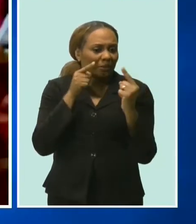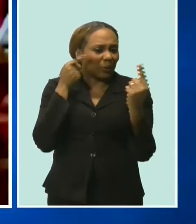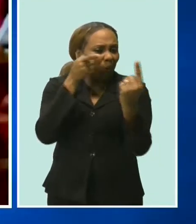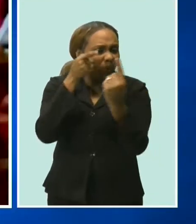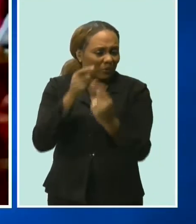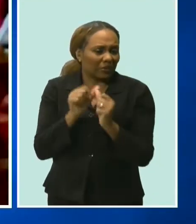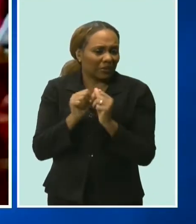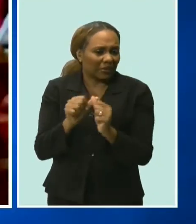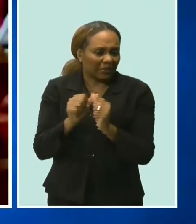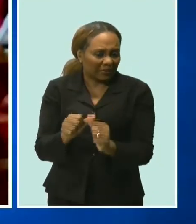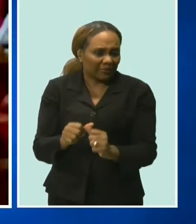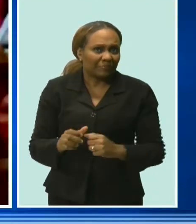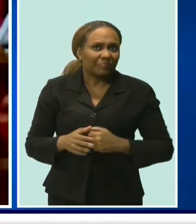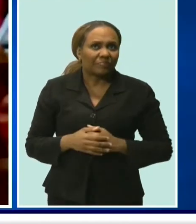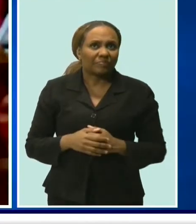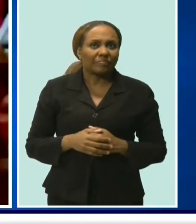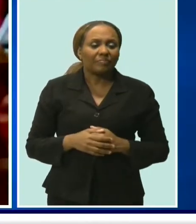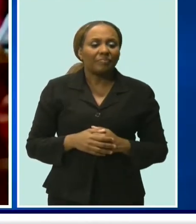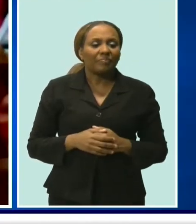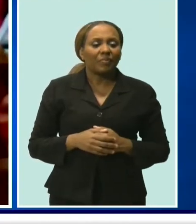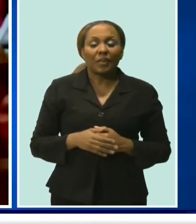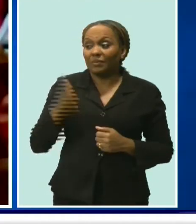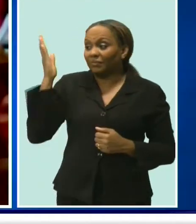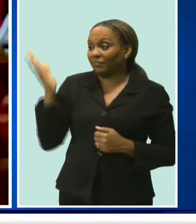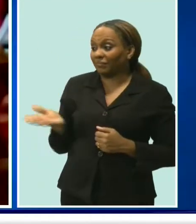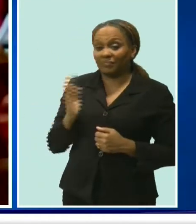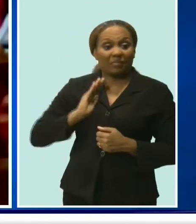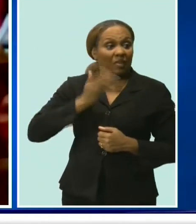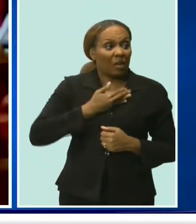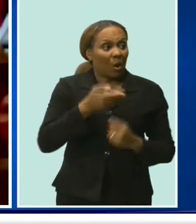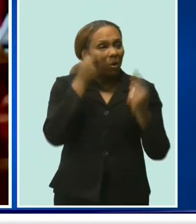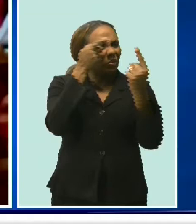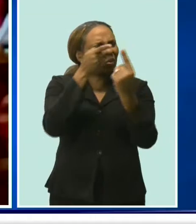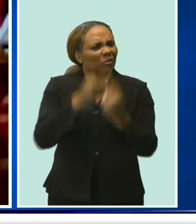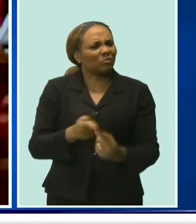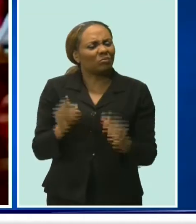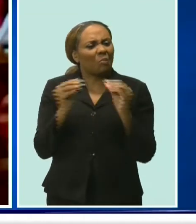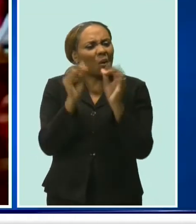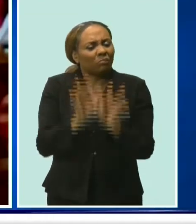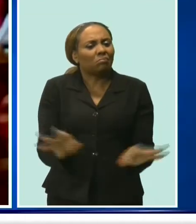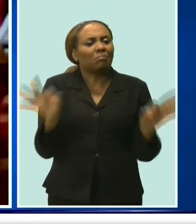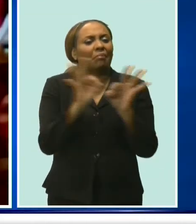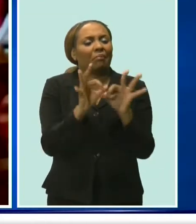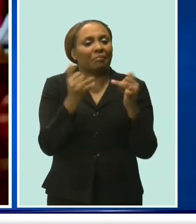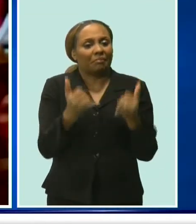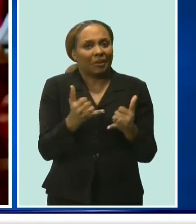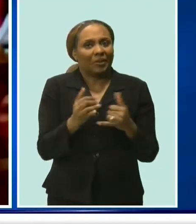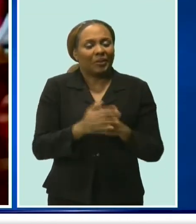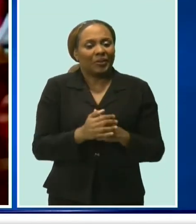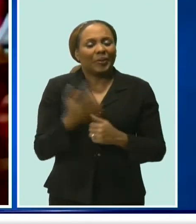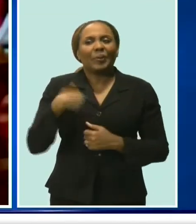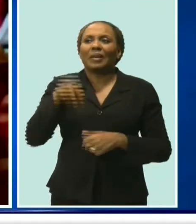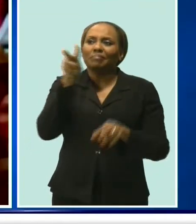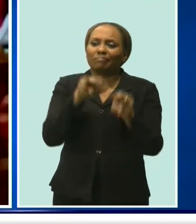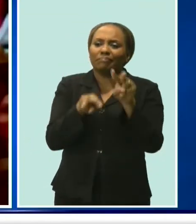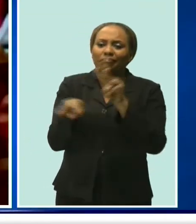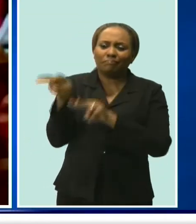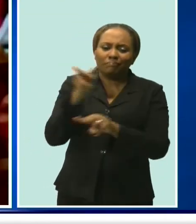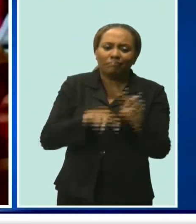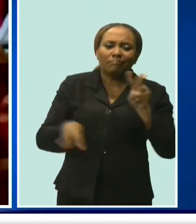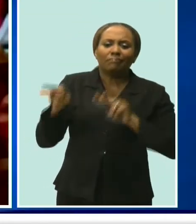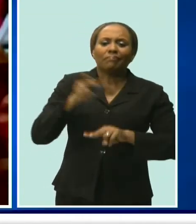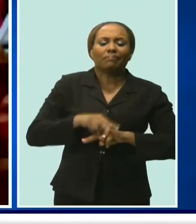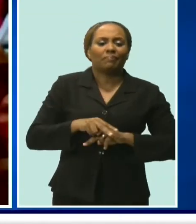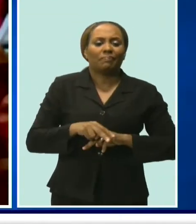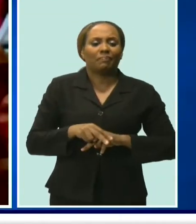The SDGs have been made even more relevant, and now all can see the need for